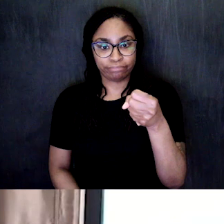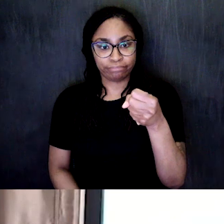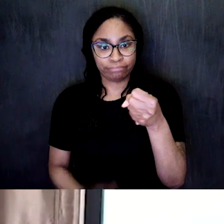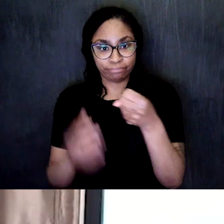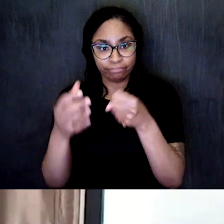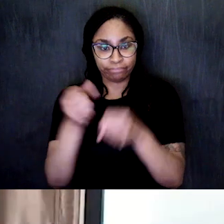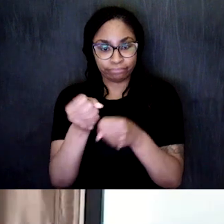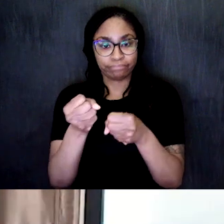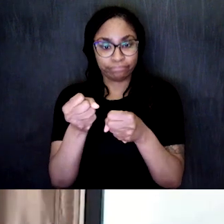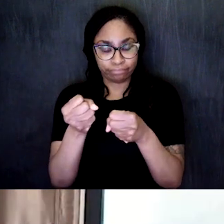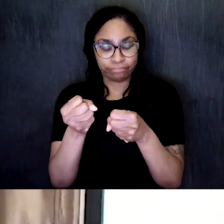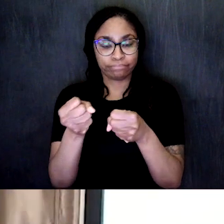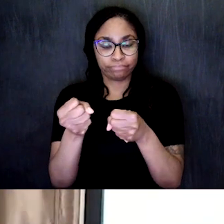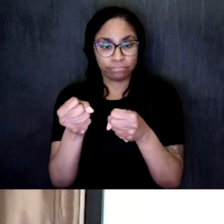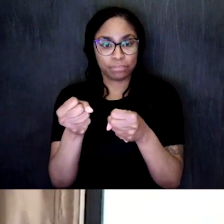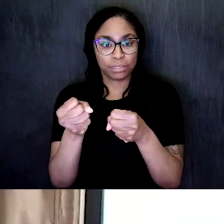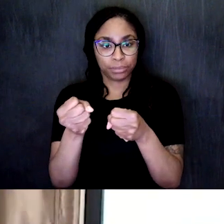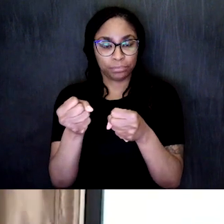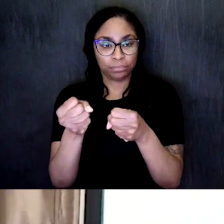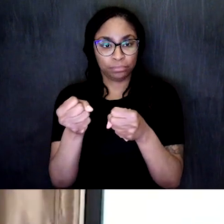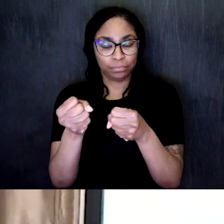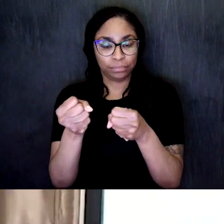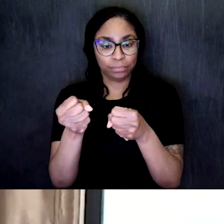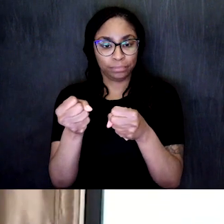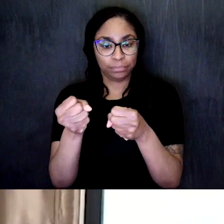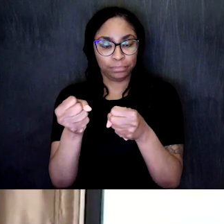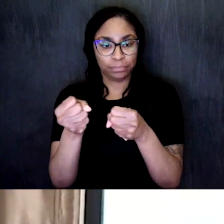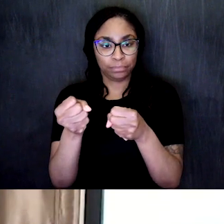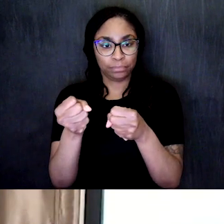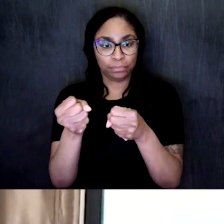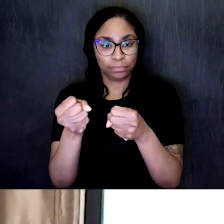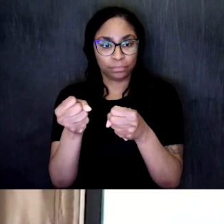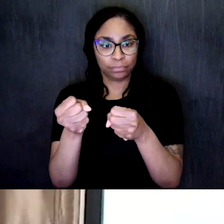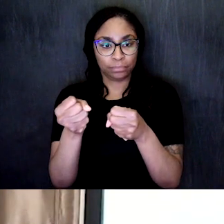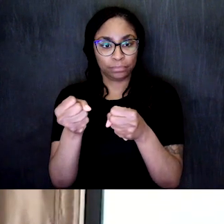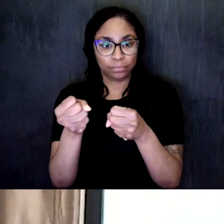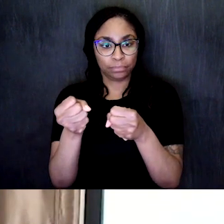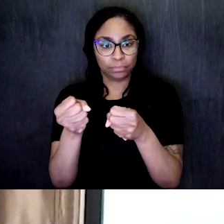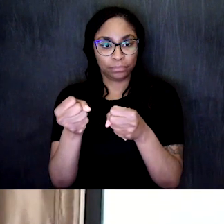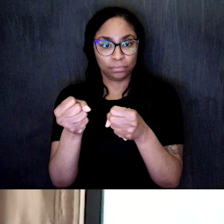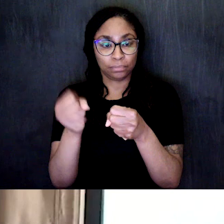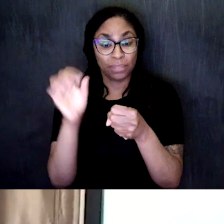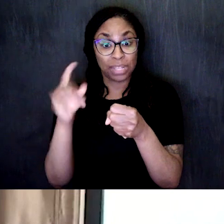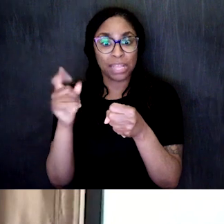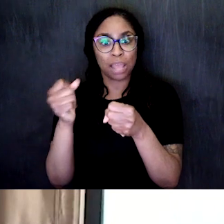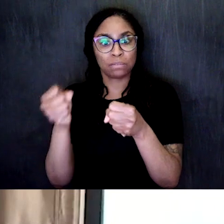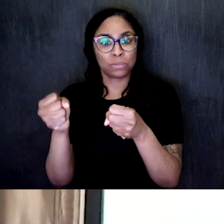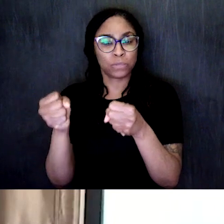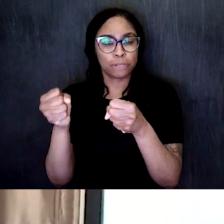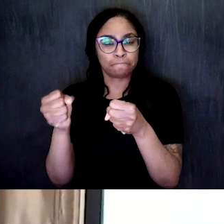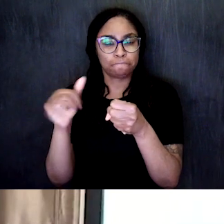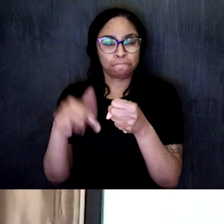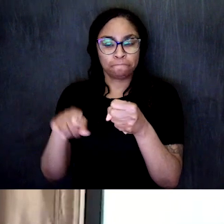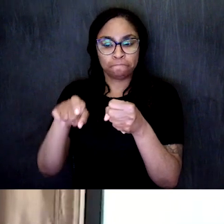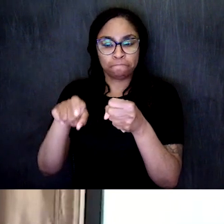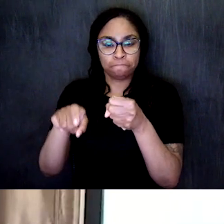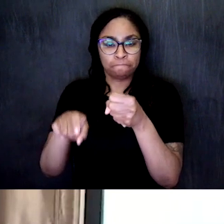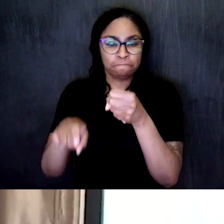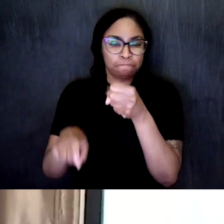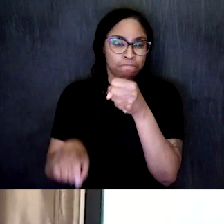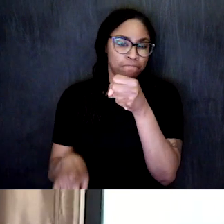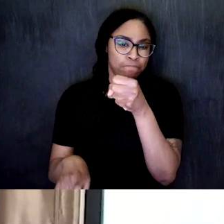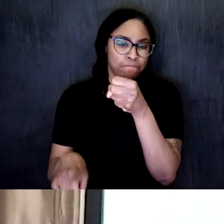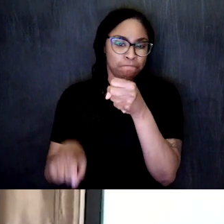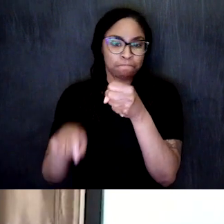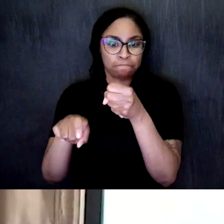hands. Right hand to the outer edge, left hand to the inner edge. And we're going to resist. We're going to pull on the strap and press down